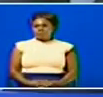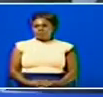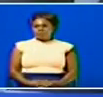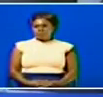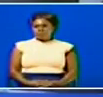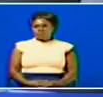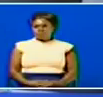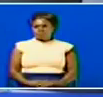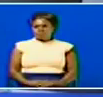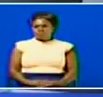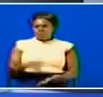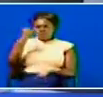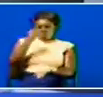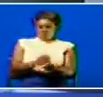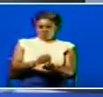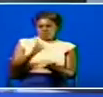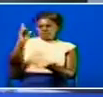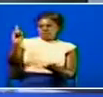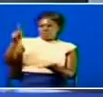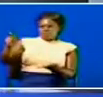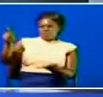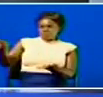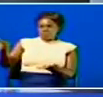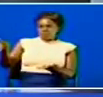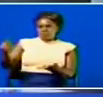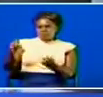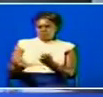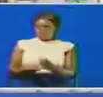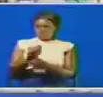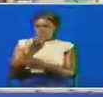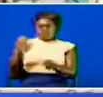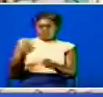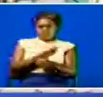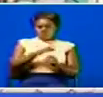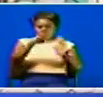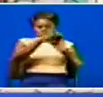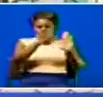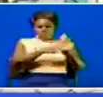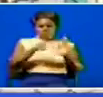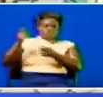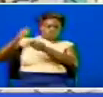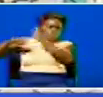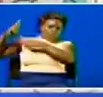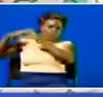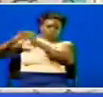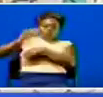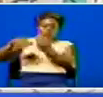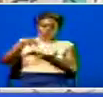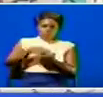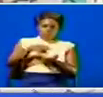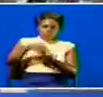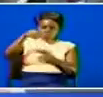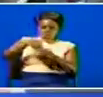The court. The Office of the Director of Public Prosecutions has launched a four-day program of reviewing all pending cases within